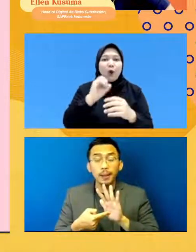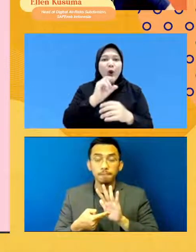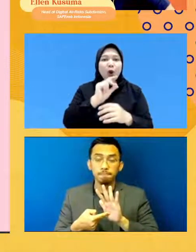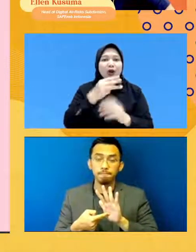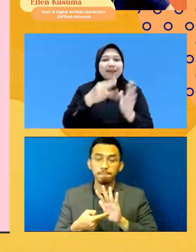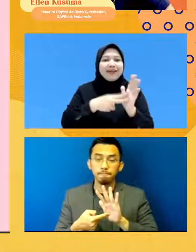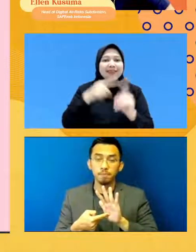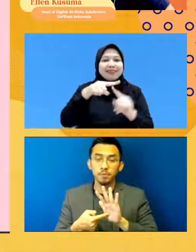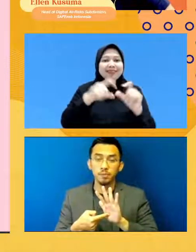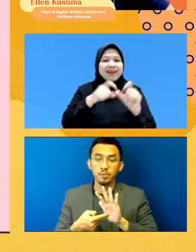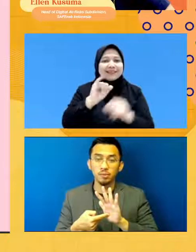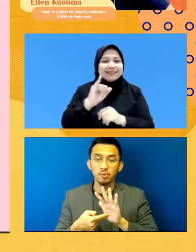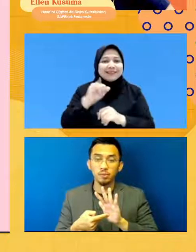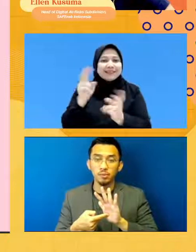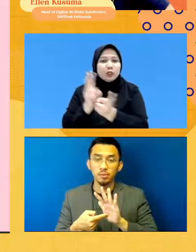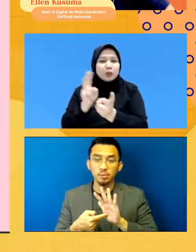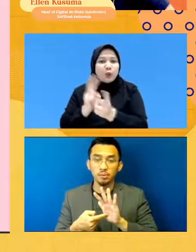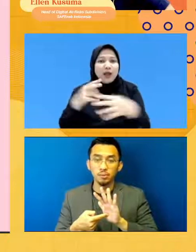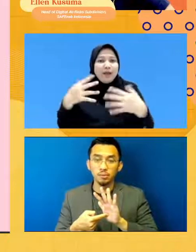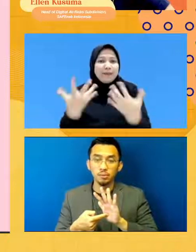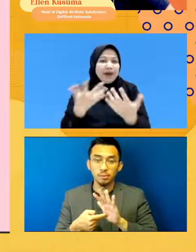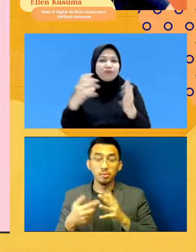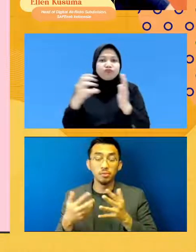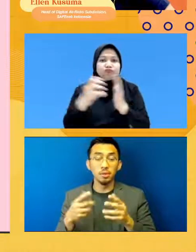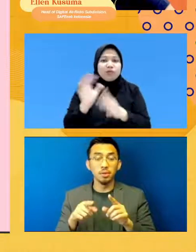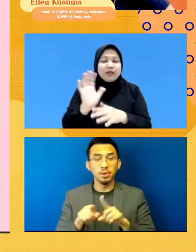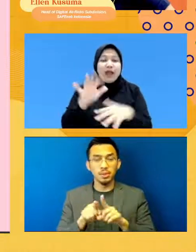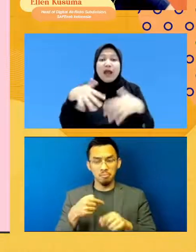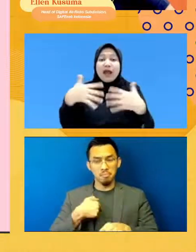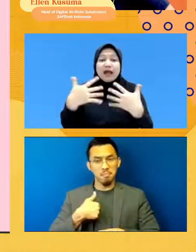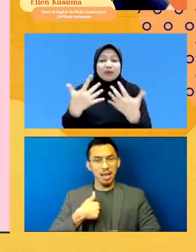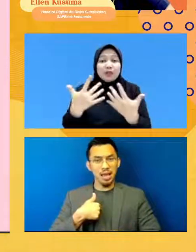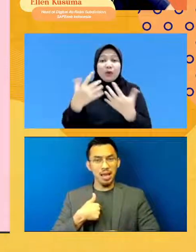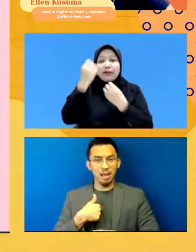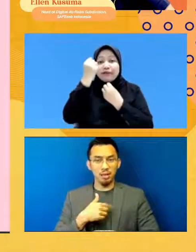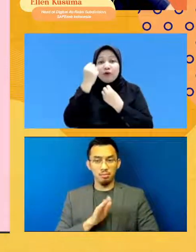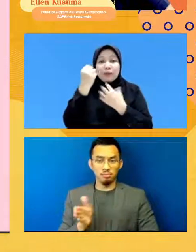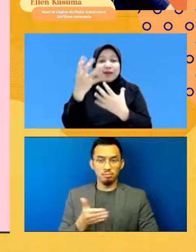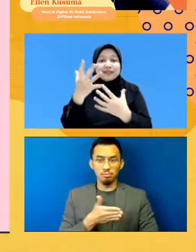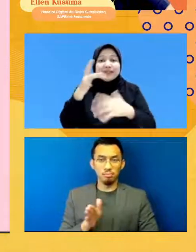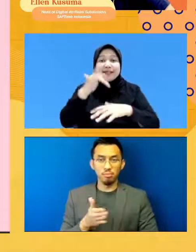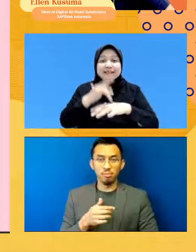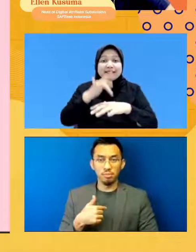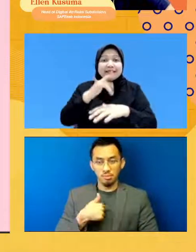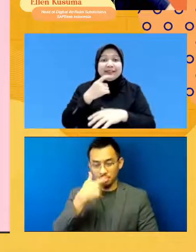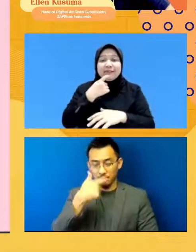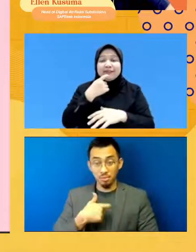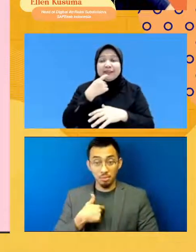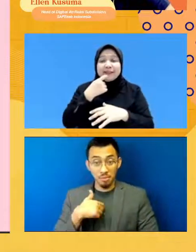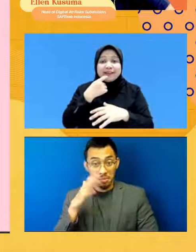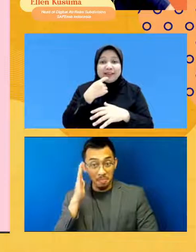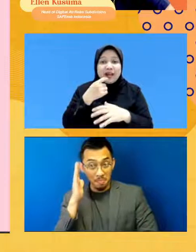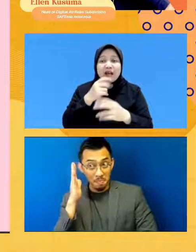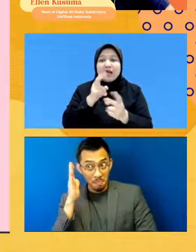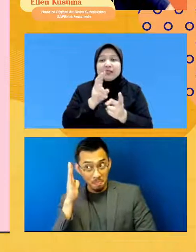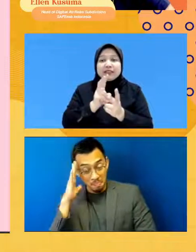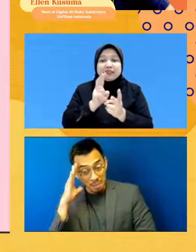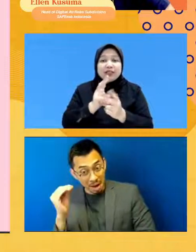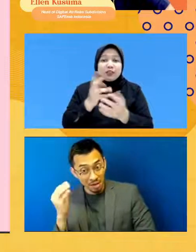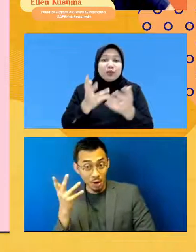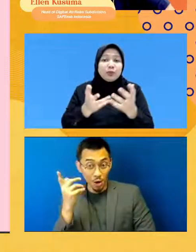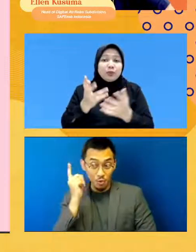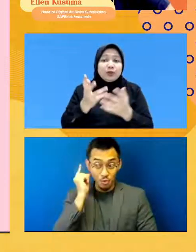that health information is a sensitive information, such as the people with HIV,